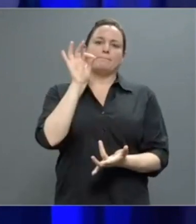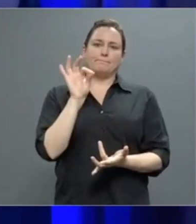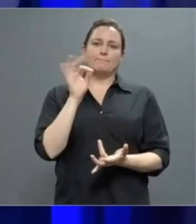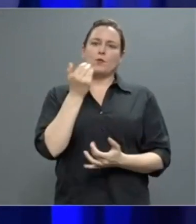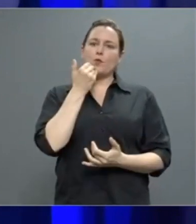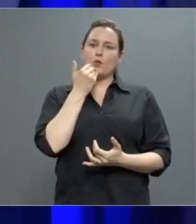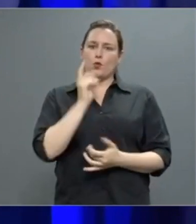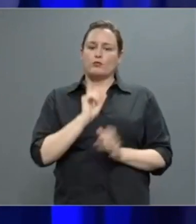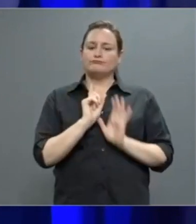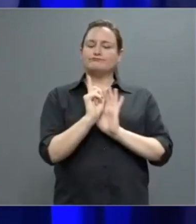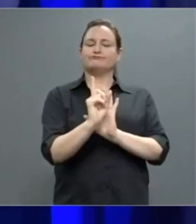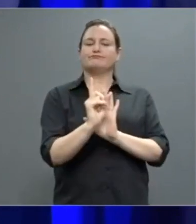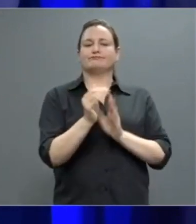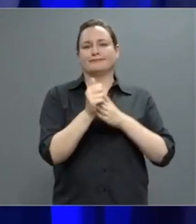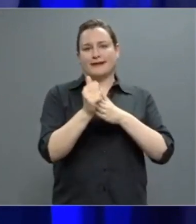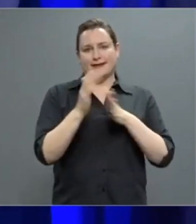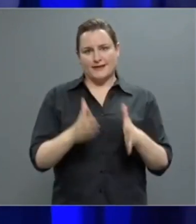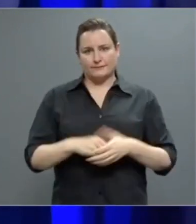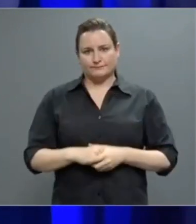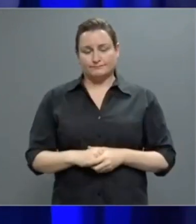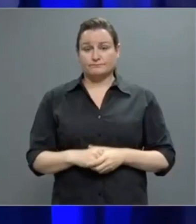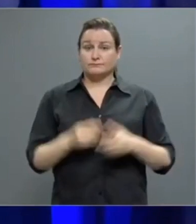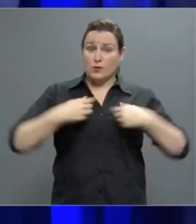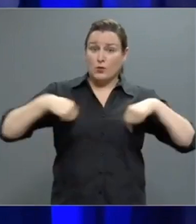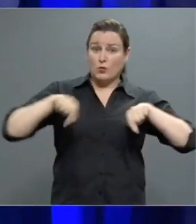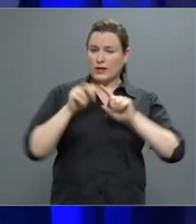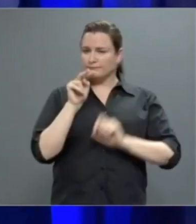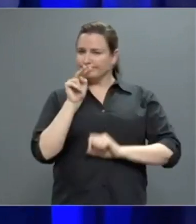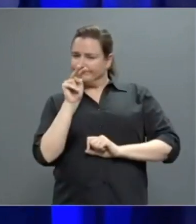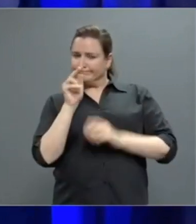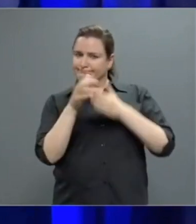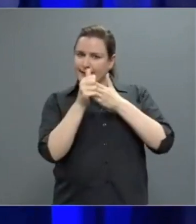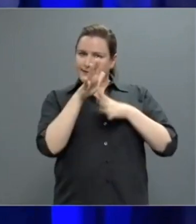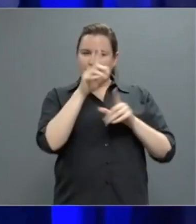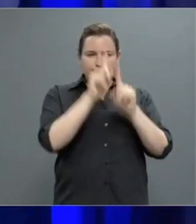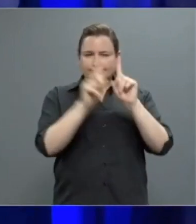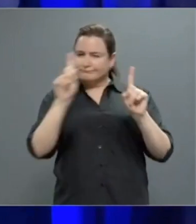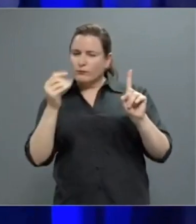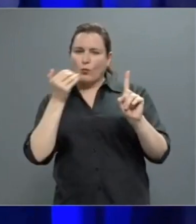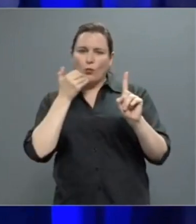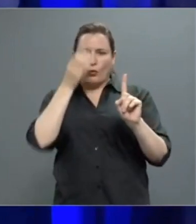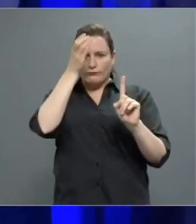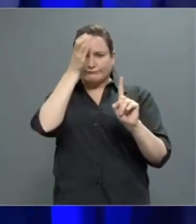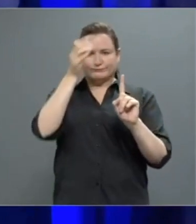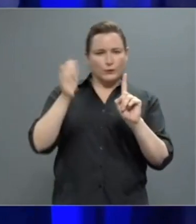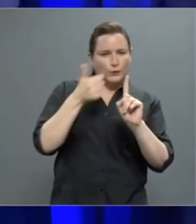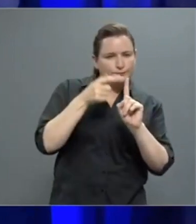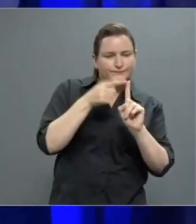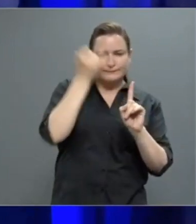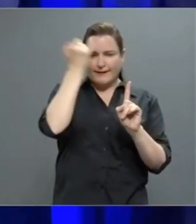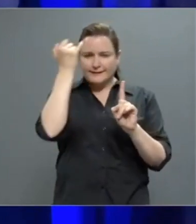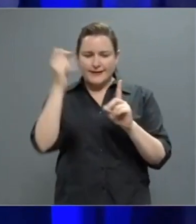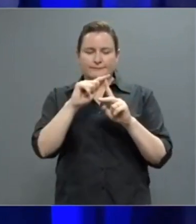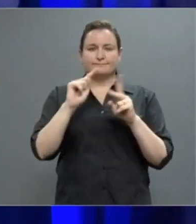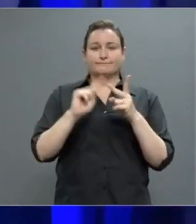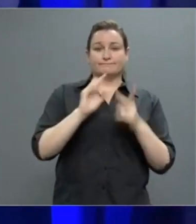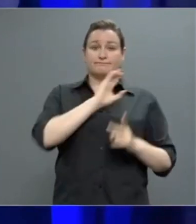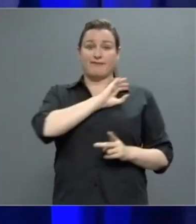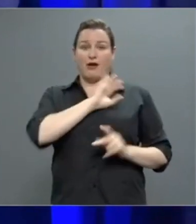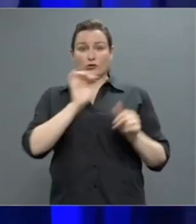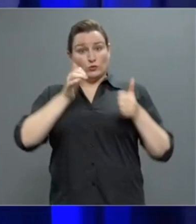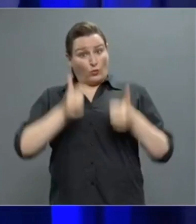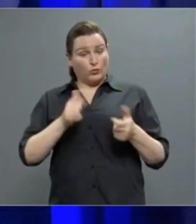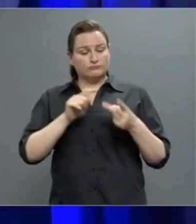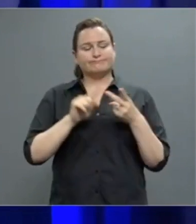We choose our leaders on the basis of their ideas, the content of their character, and their potential to lead our